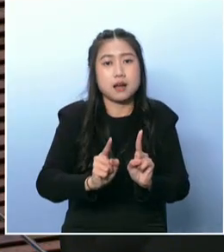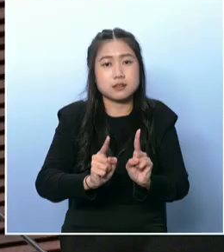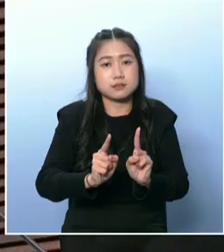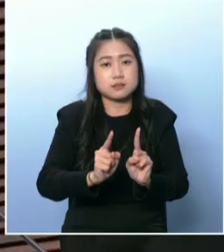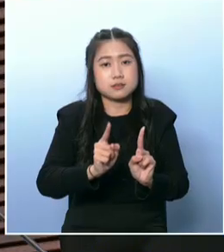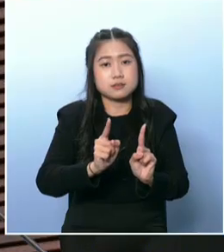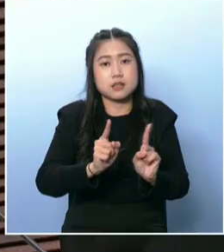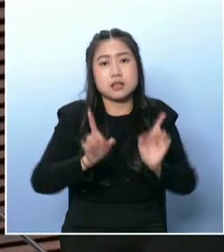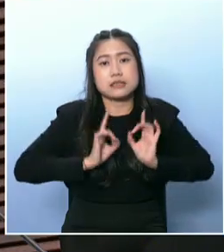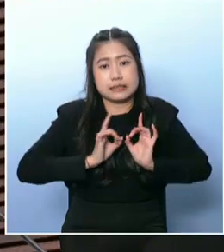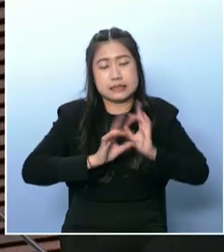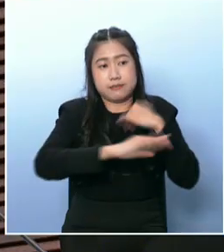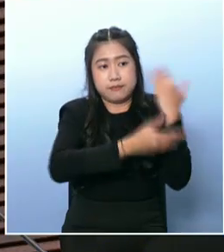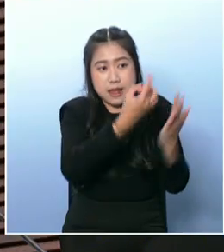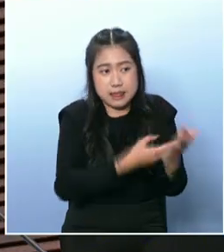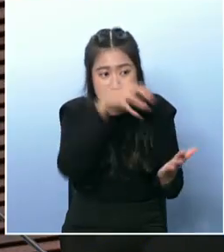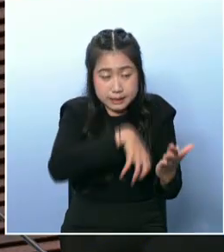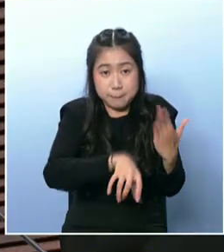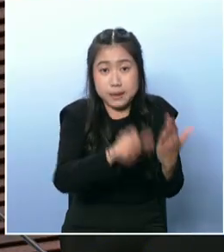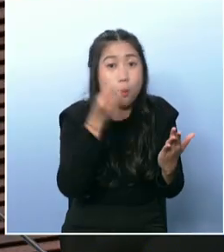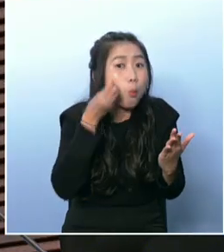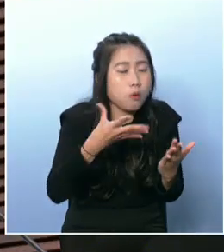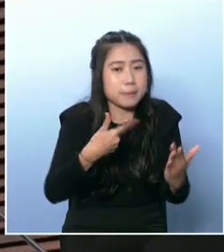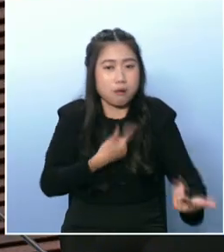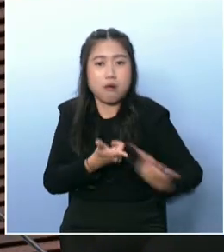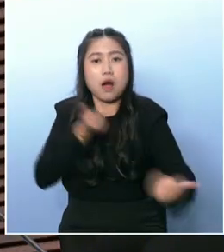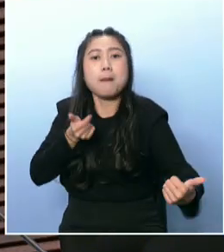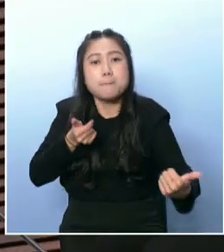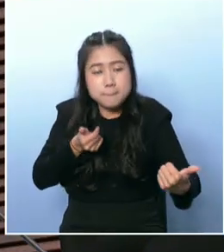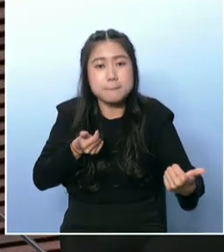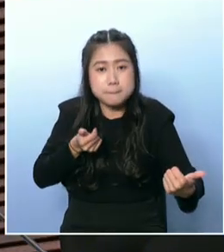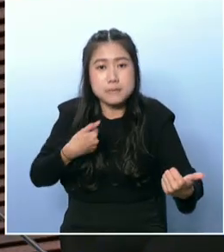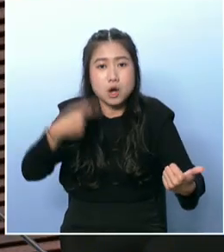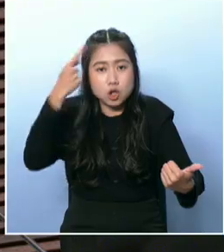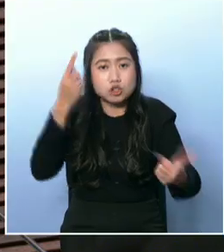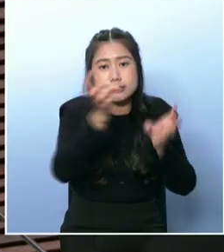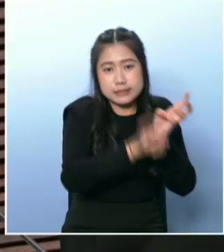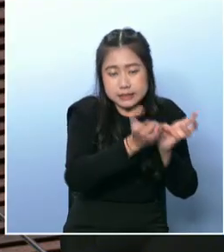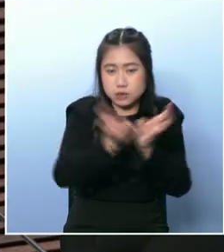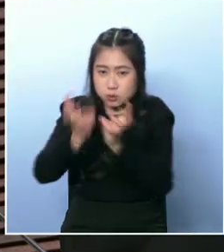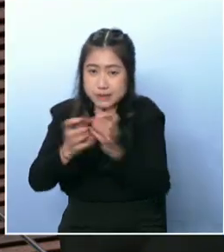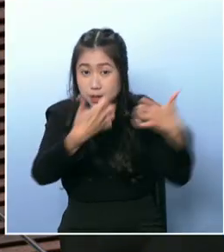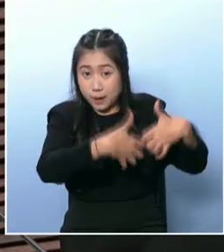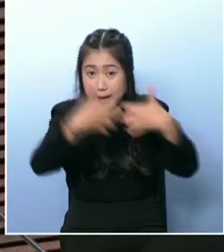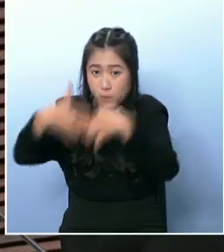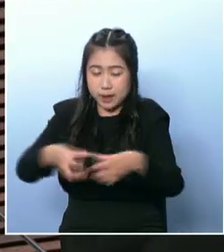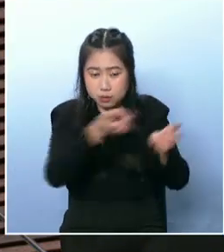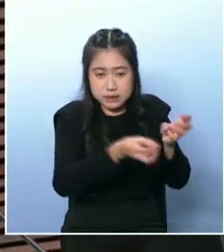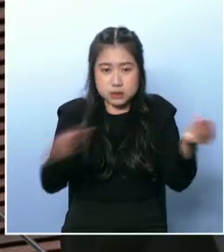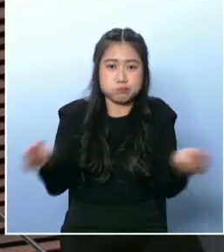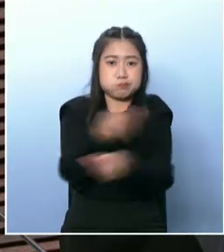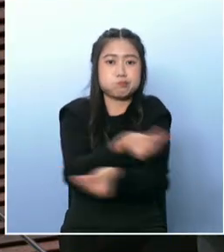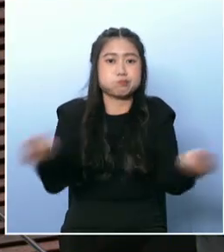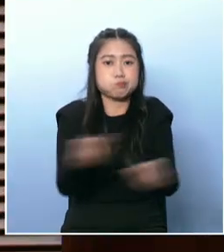can tailor our work to fulfill the requirements for exemption. And then we'll be able to share